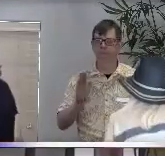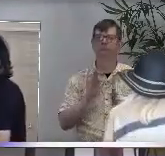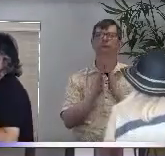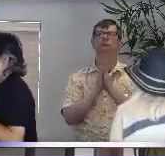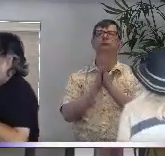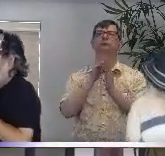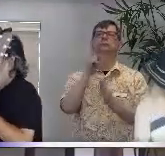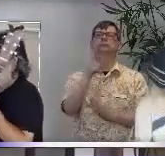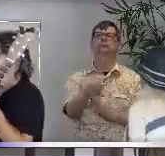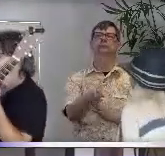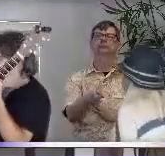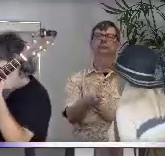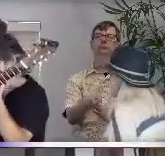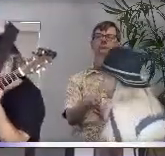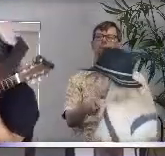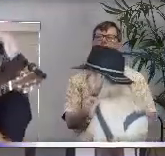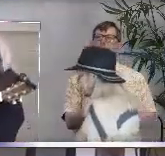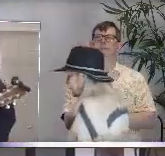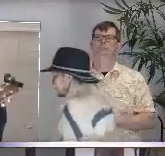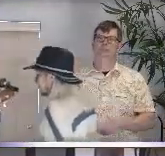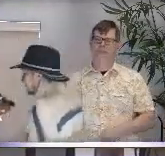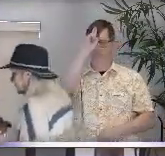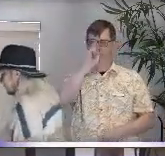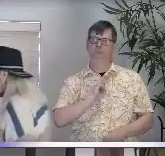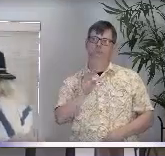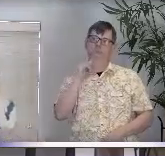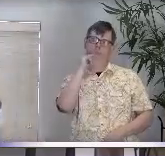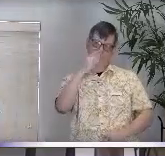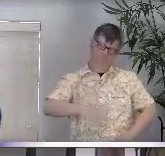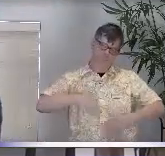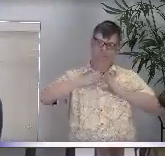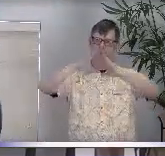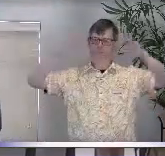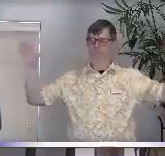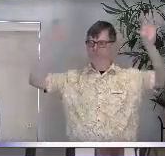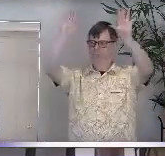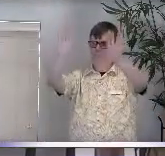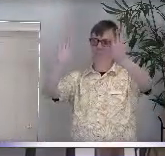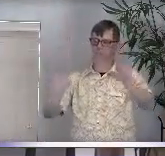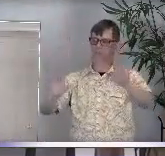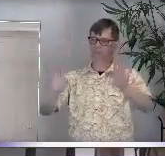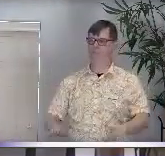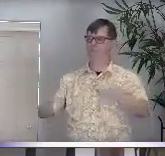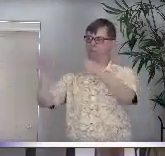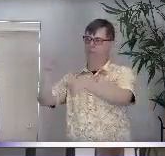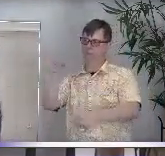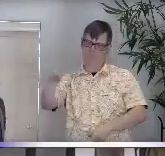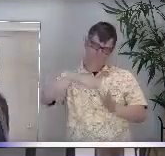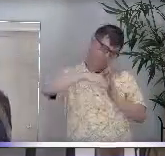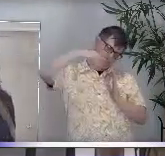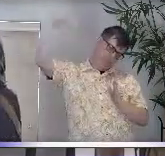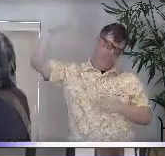the enhancement of the current reality, wishing to expand in greater and greater ways, because your infinite and